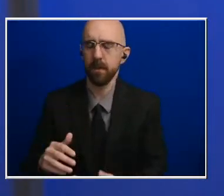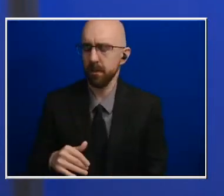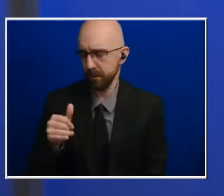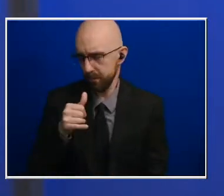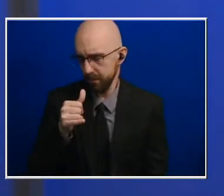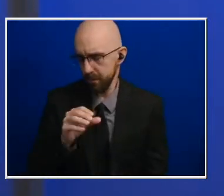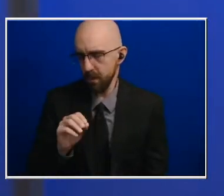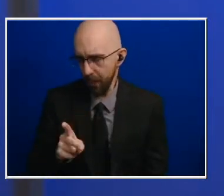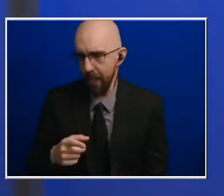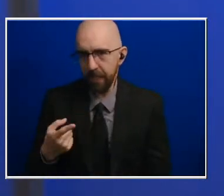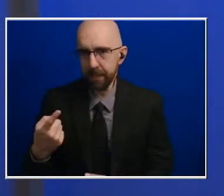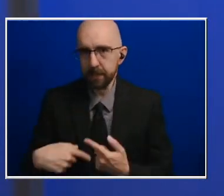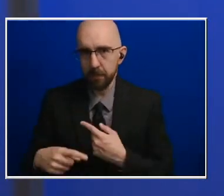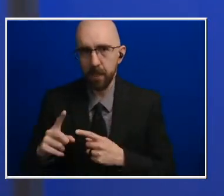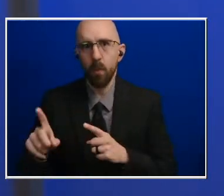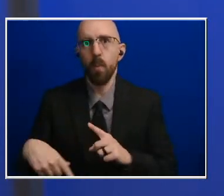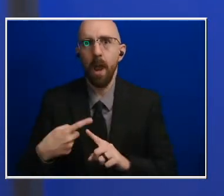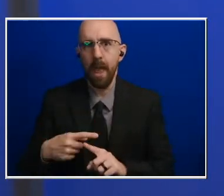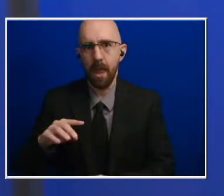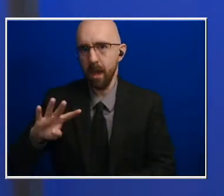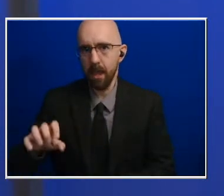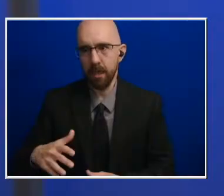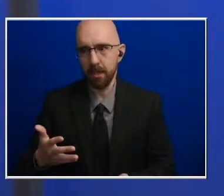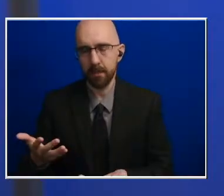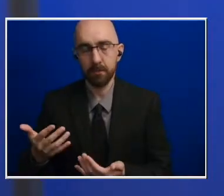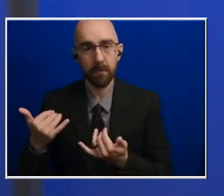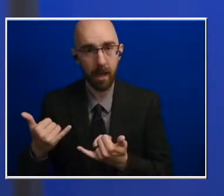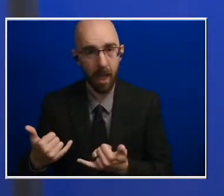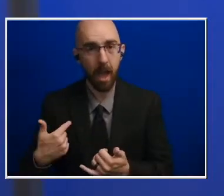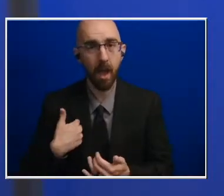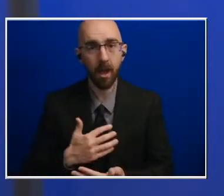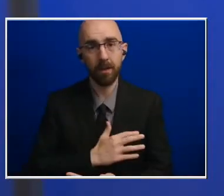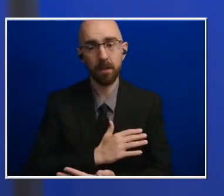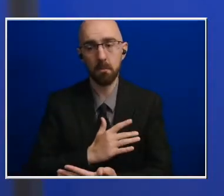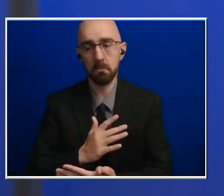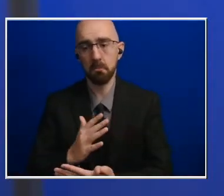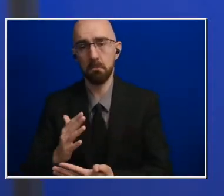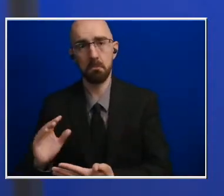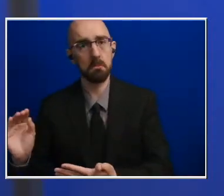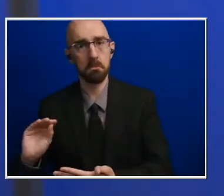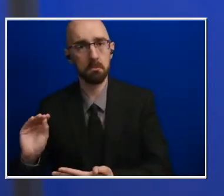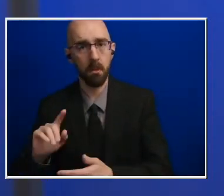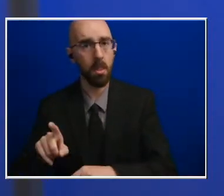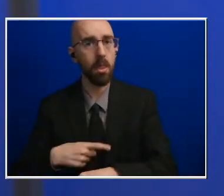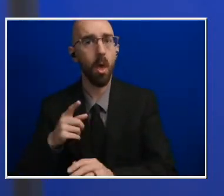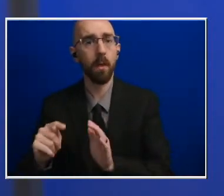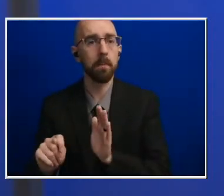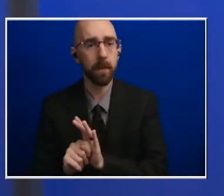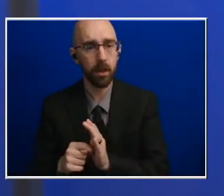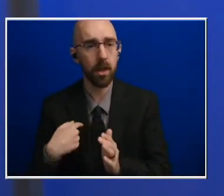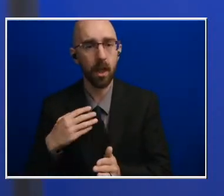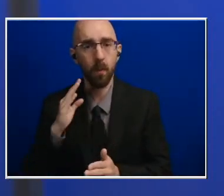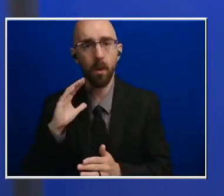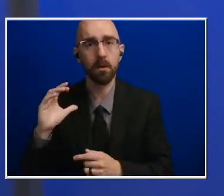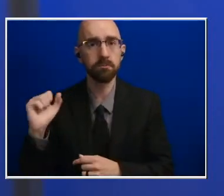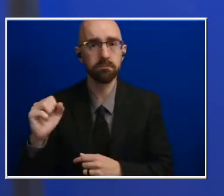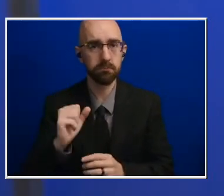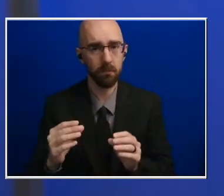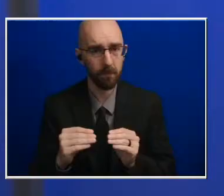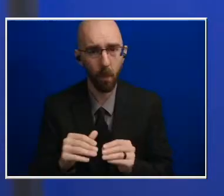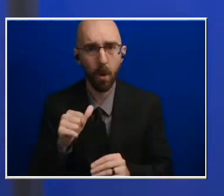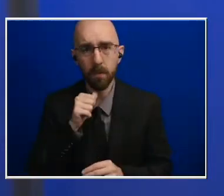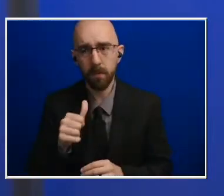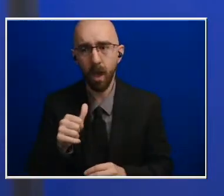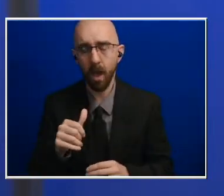when's it going to happen? But now that I've gone such a long period, I get out more and I'm not constantly